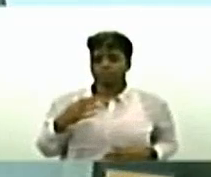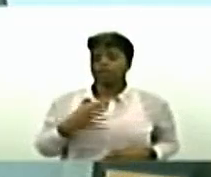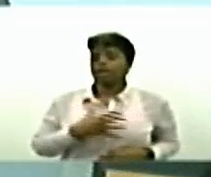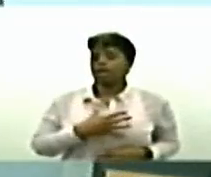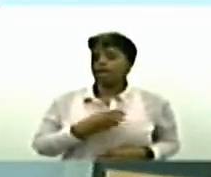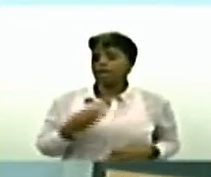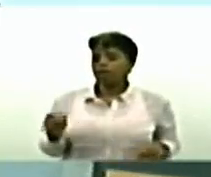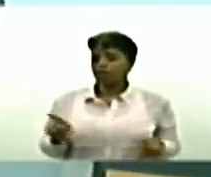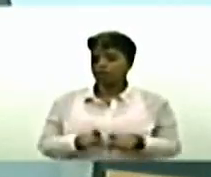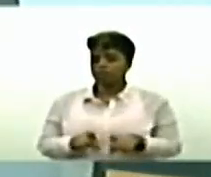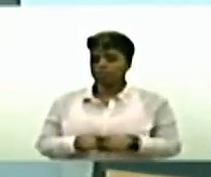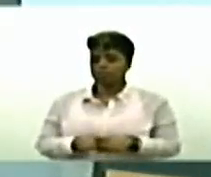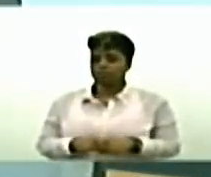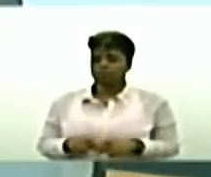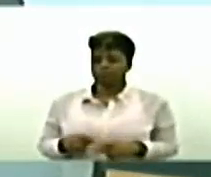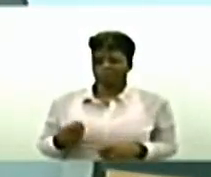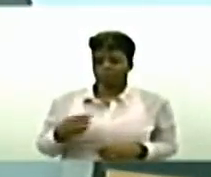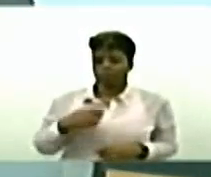my earlier life,